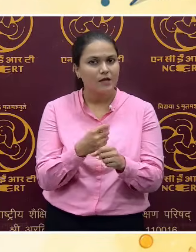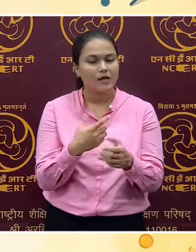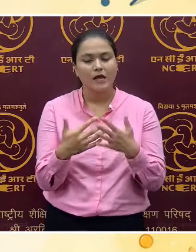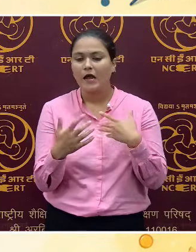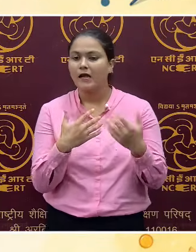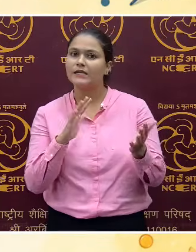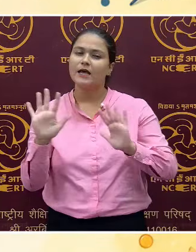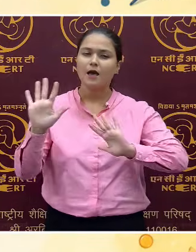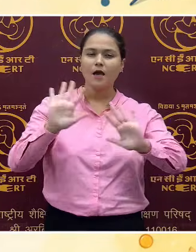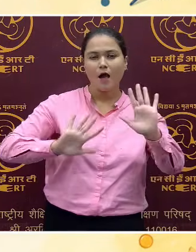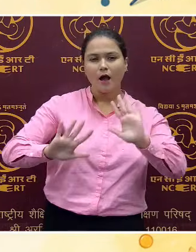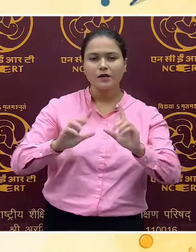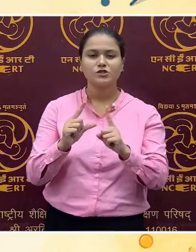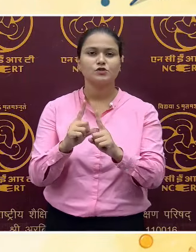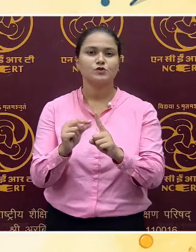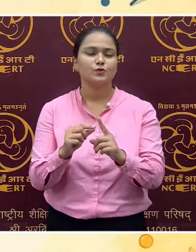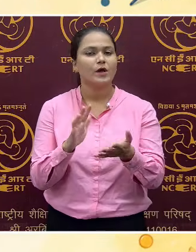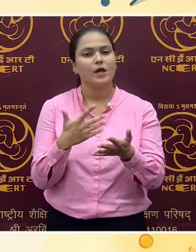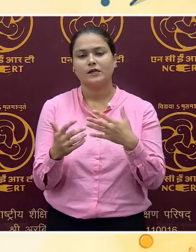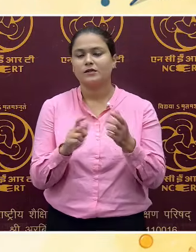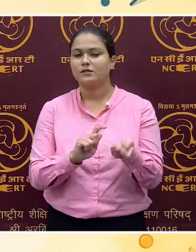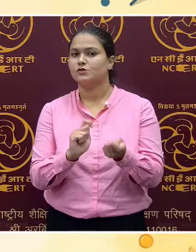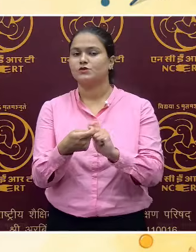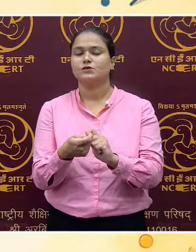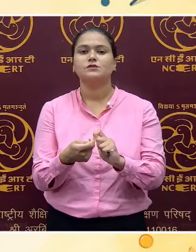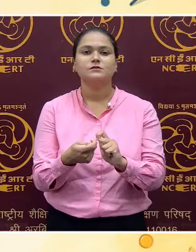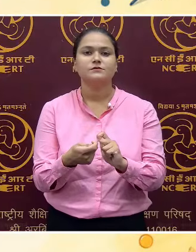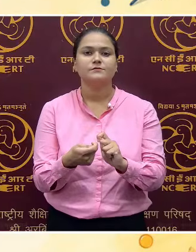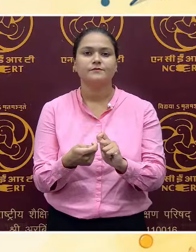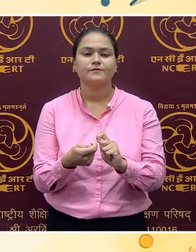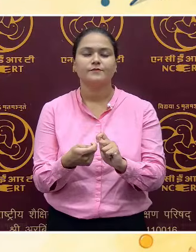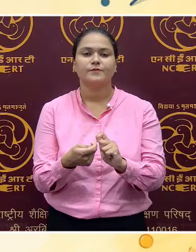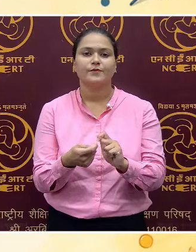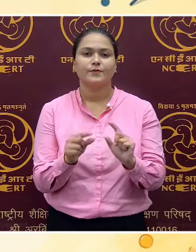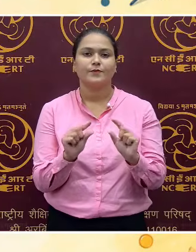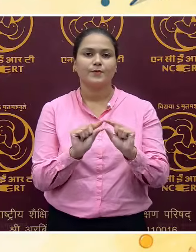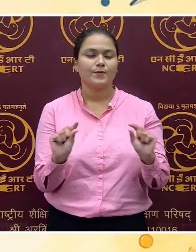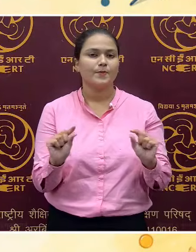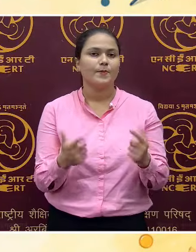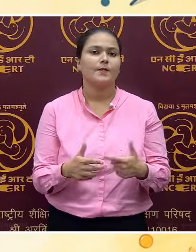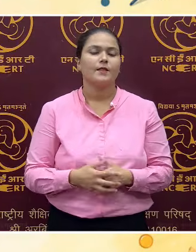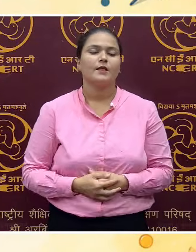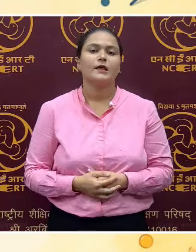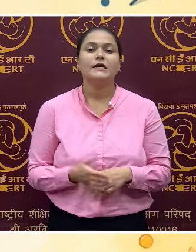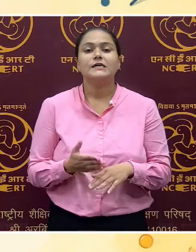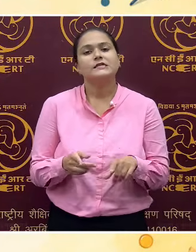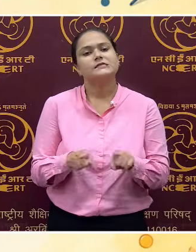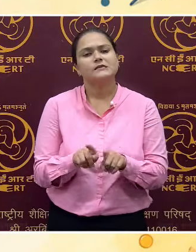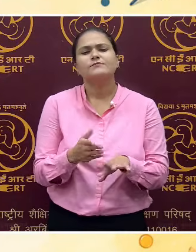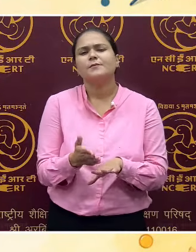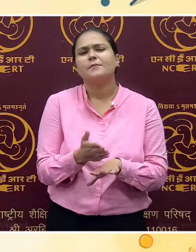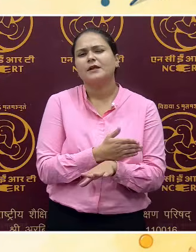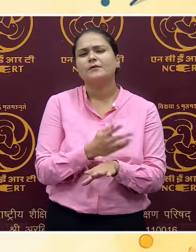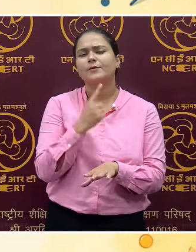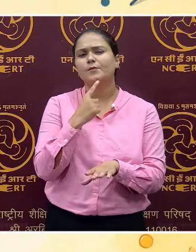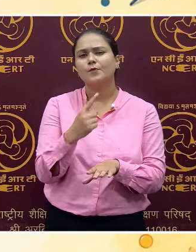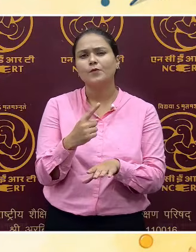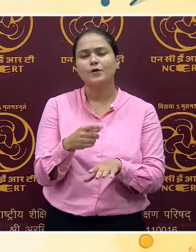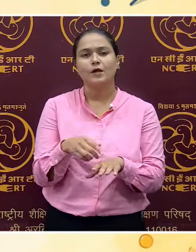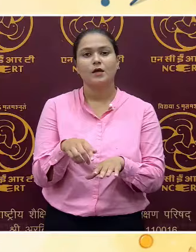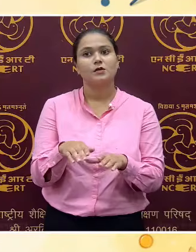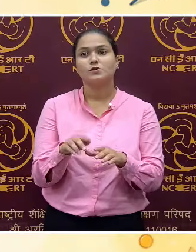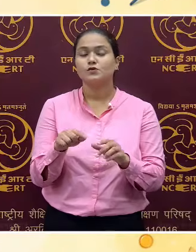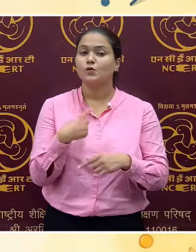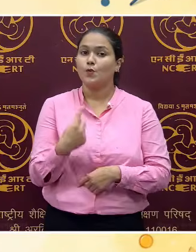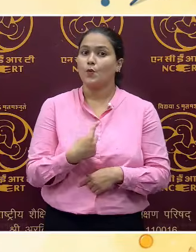2 ways without changes in the facts reported. So, like I said, it is just about focus,